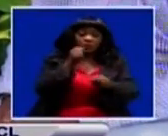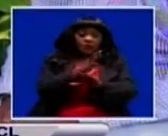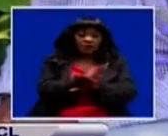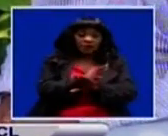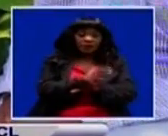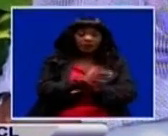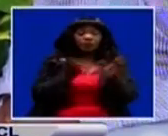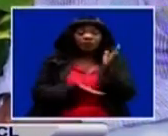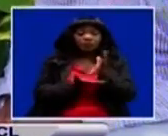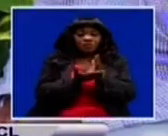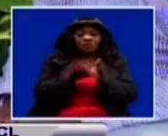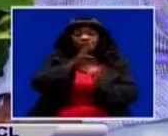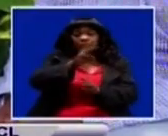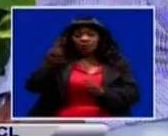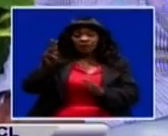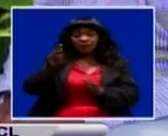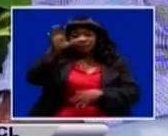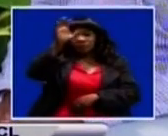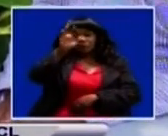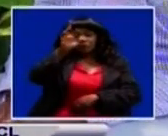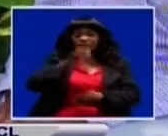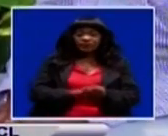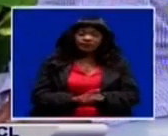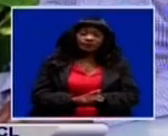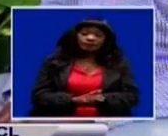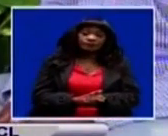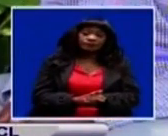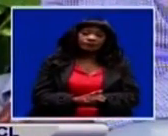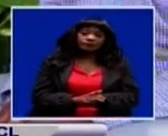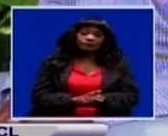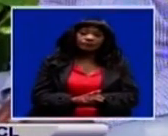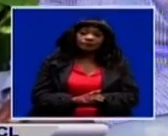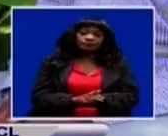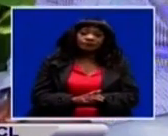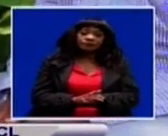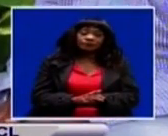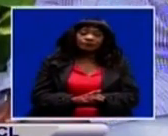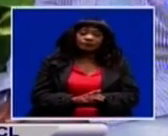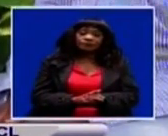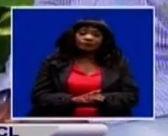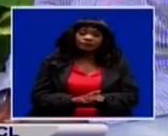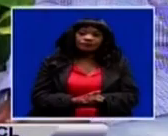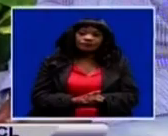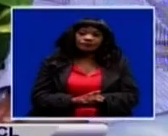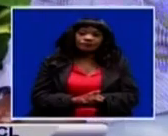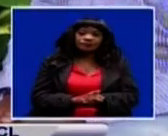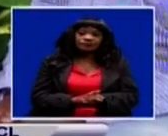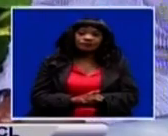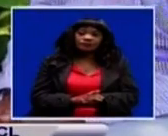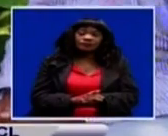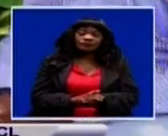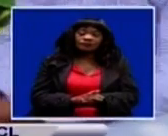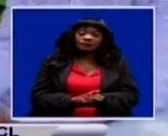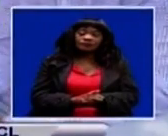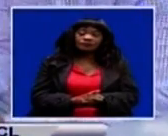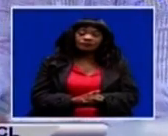Mulovezi District Hospital formally on Friday, the 8th of February. And this